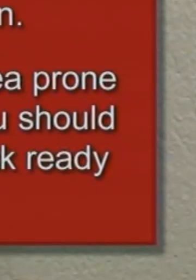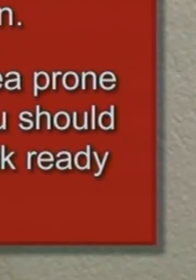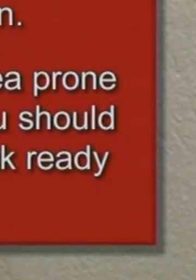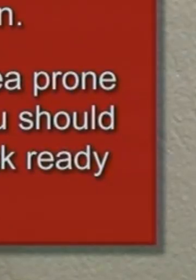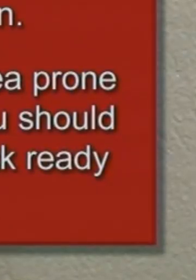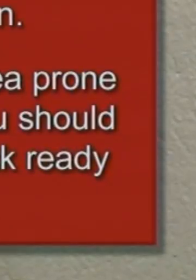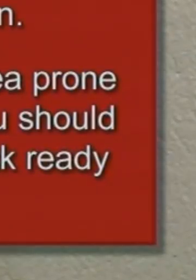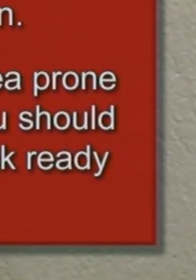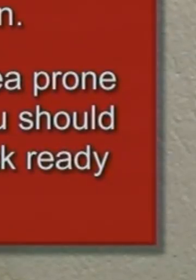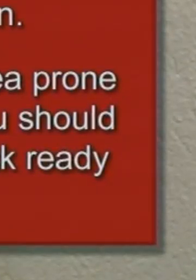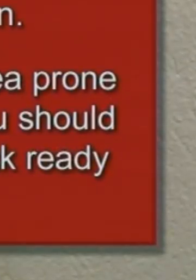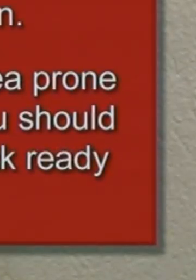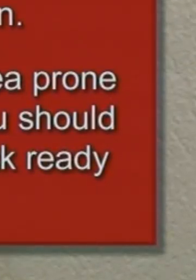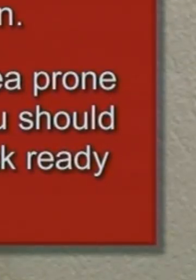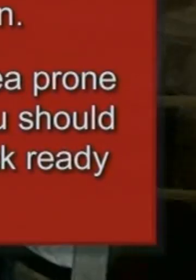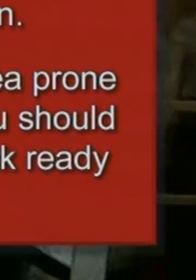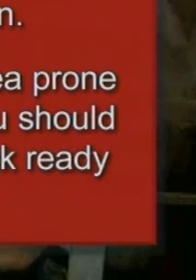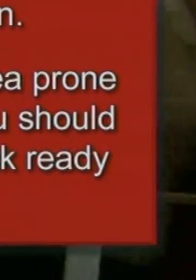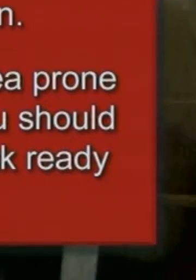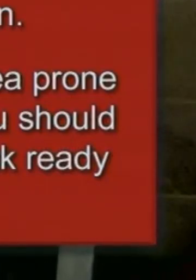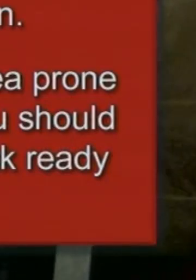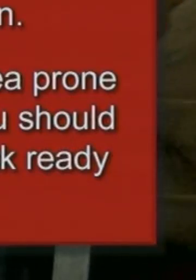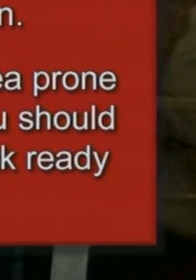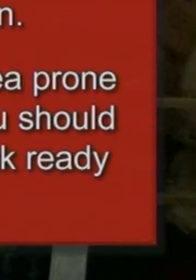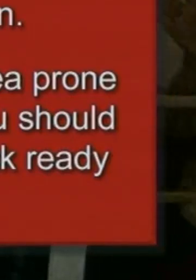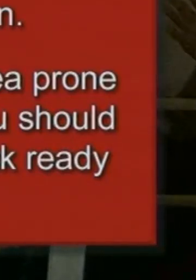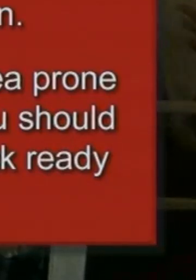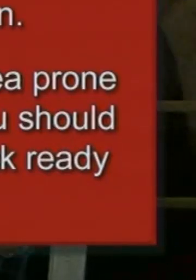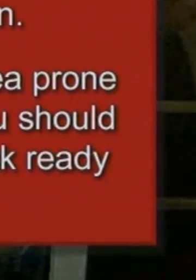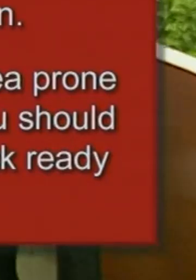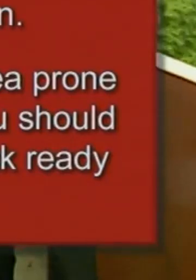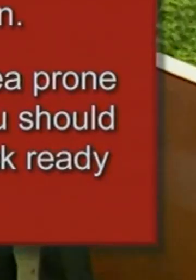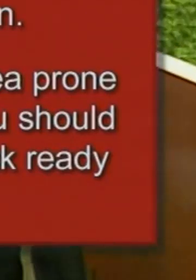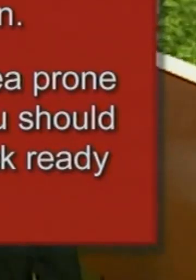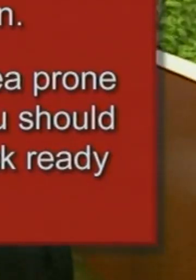you should have an emergency backpack ready to carry to a shelter.